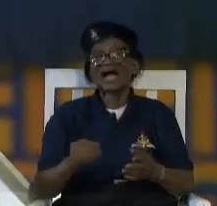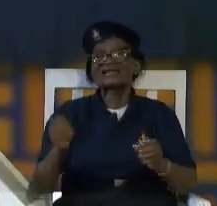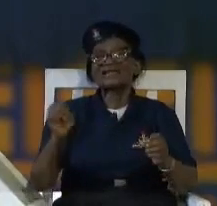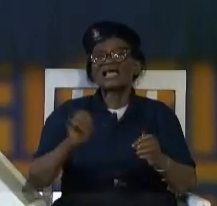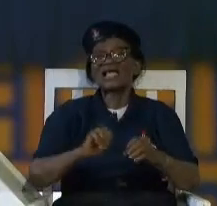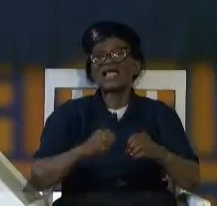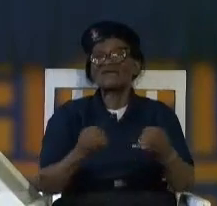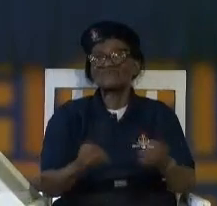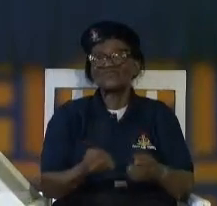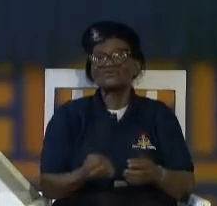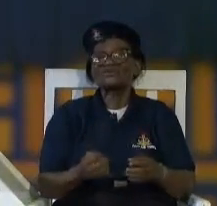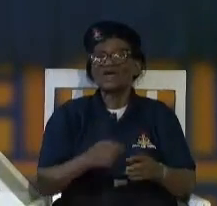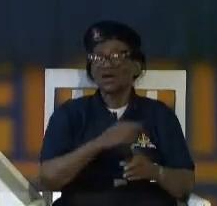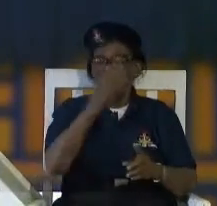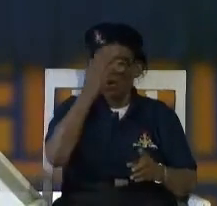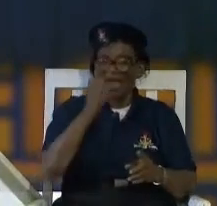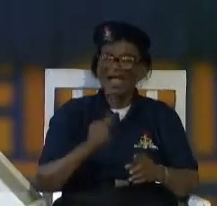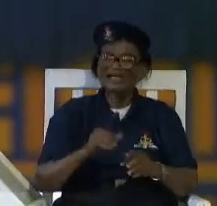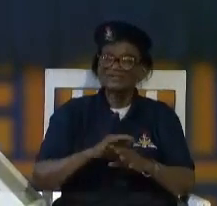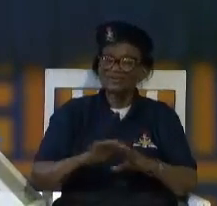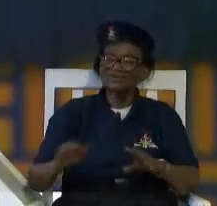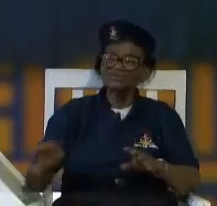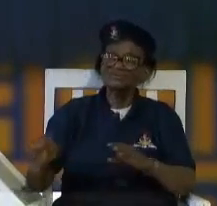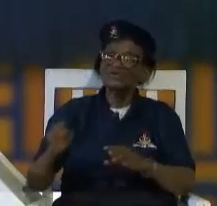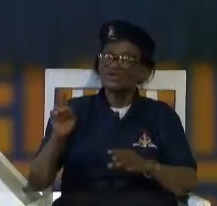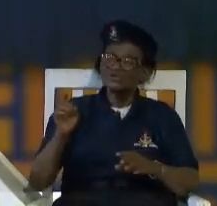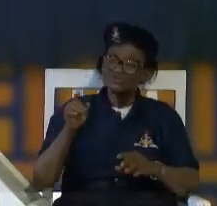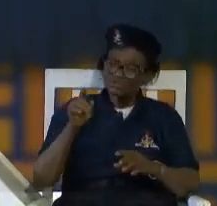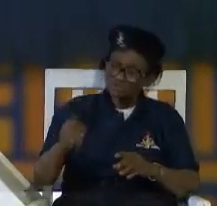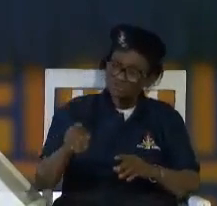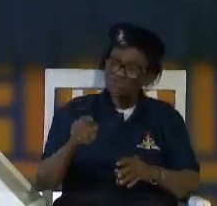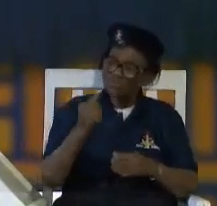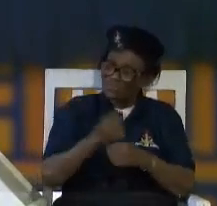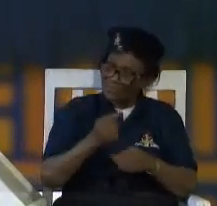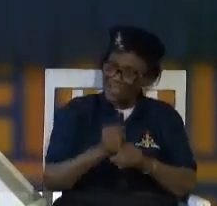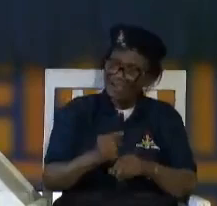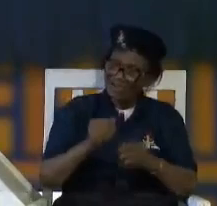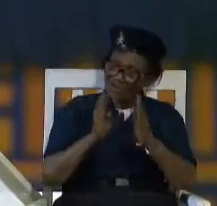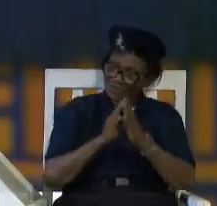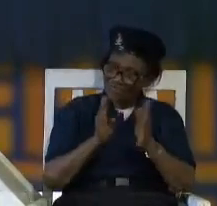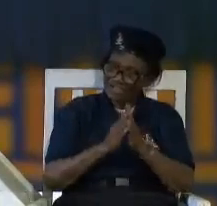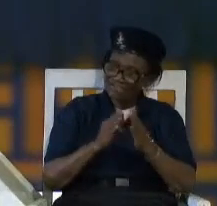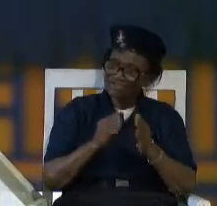Why don't we make convention something we do once in 4 years?